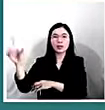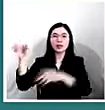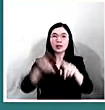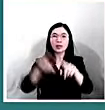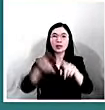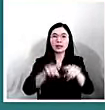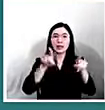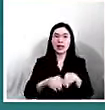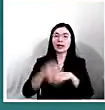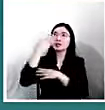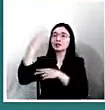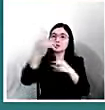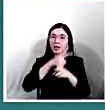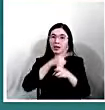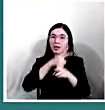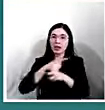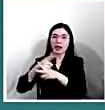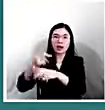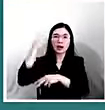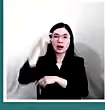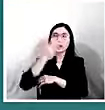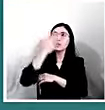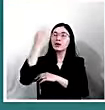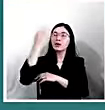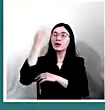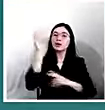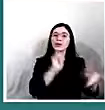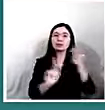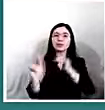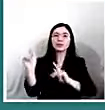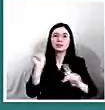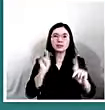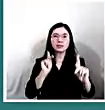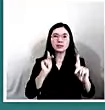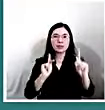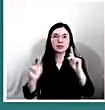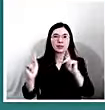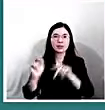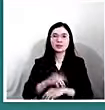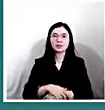Lord, as you favor your people.